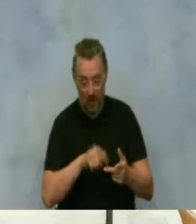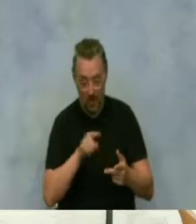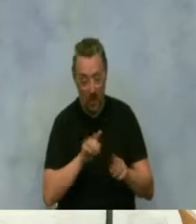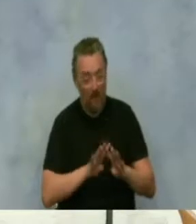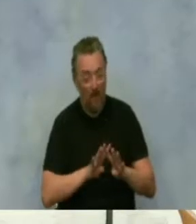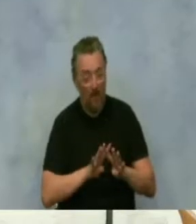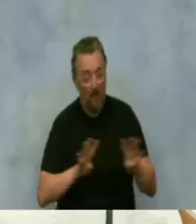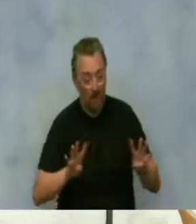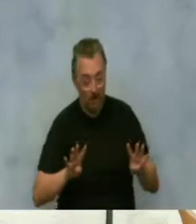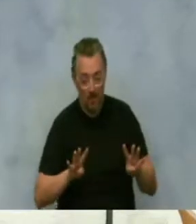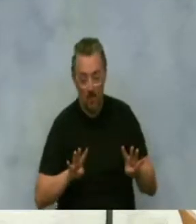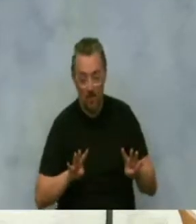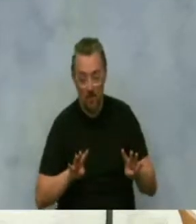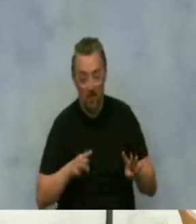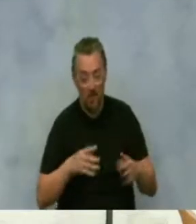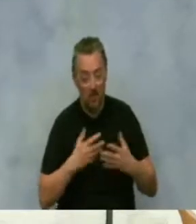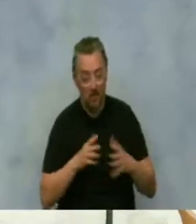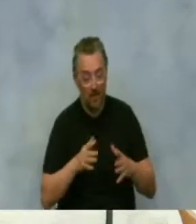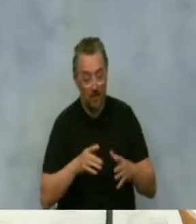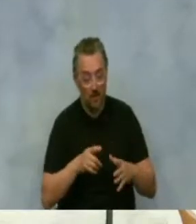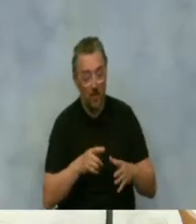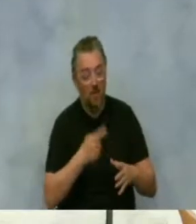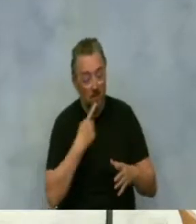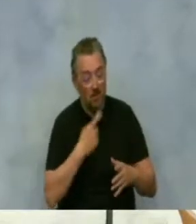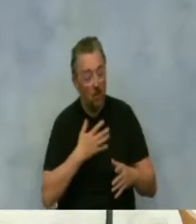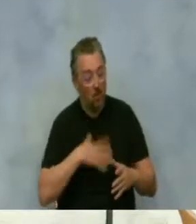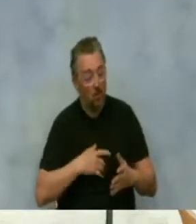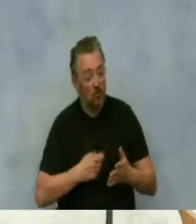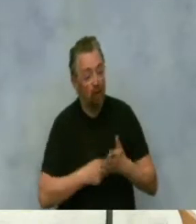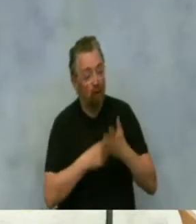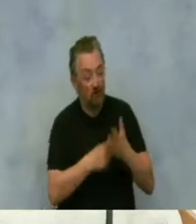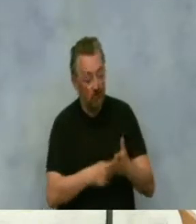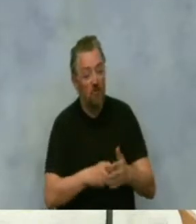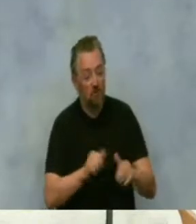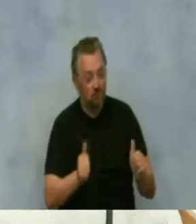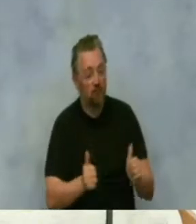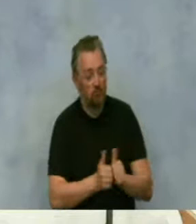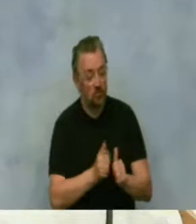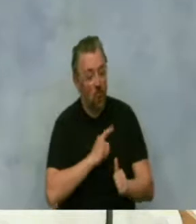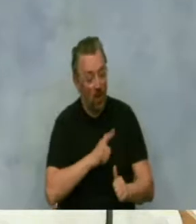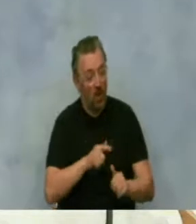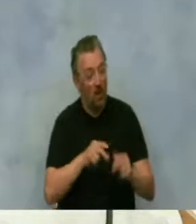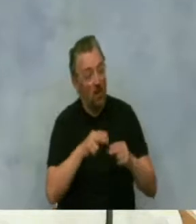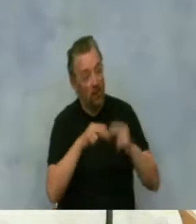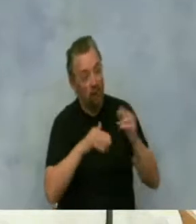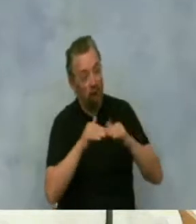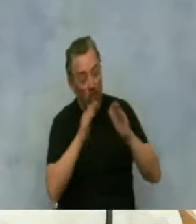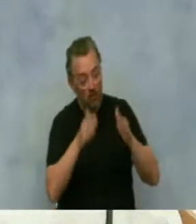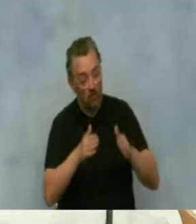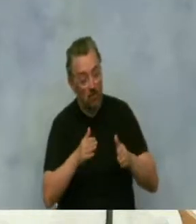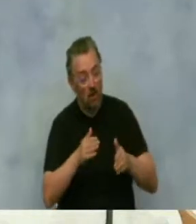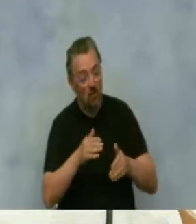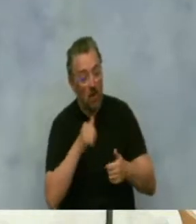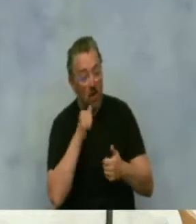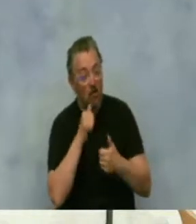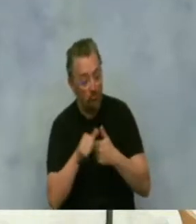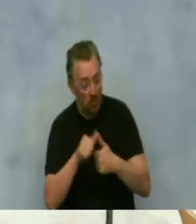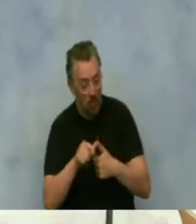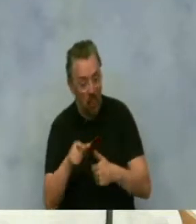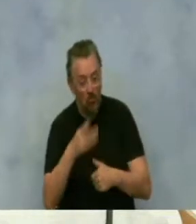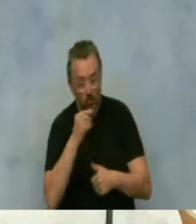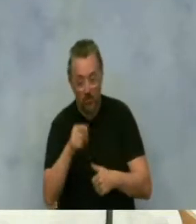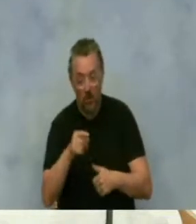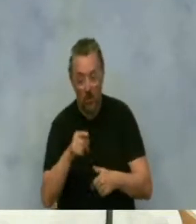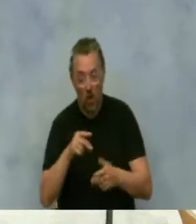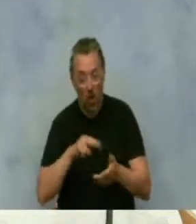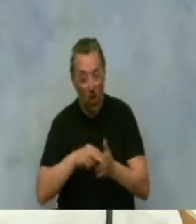panel has recommended the request is granted on the basis that the property is suitable for the proposed use, the organisation